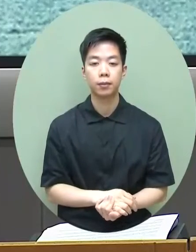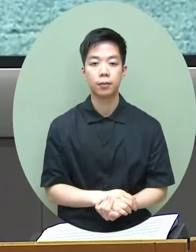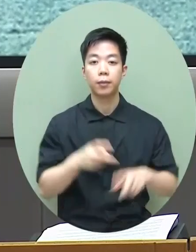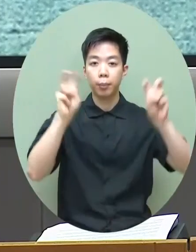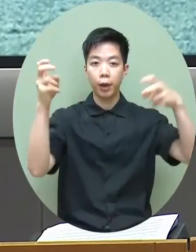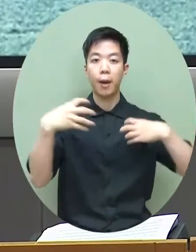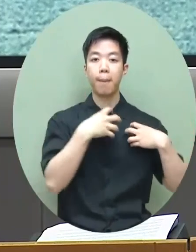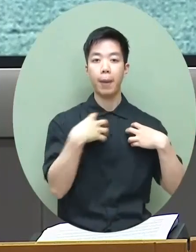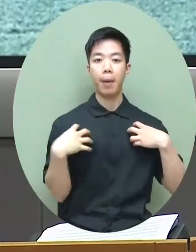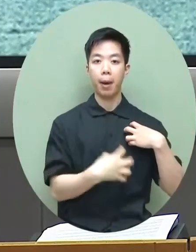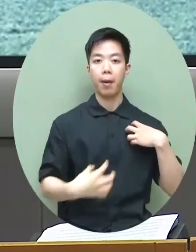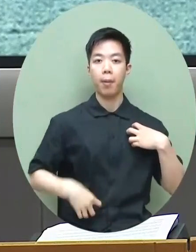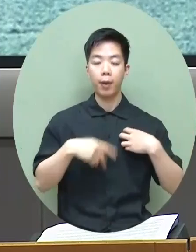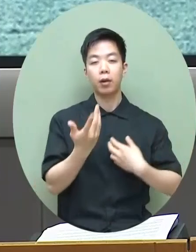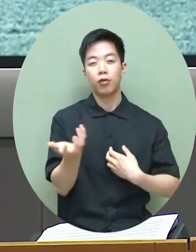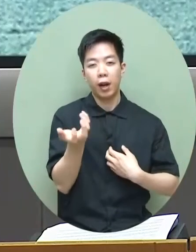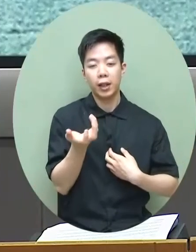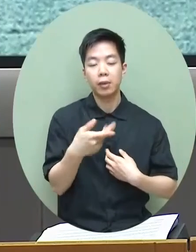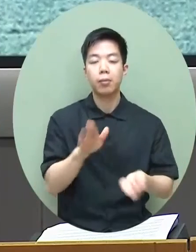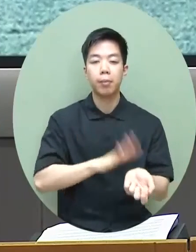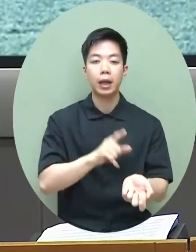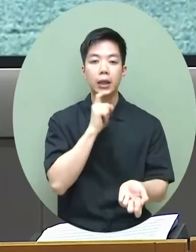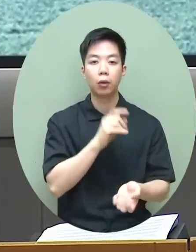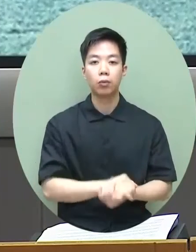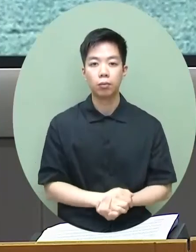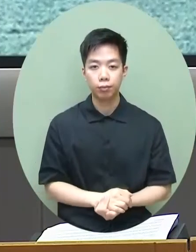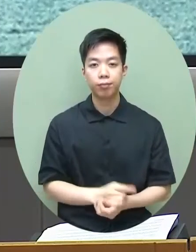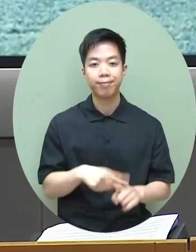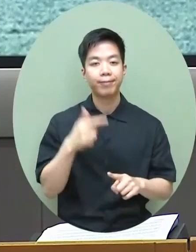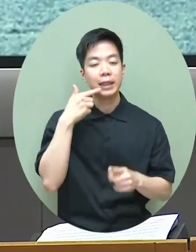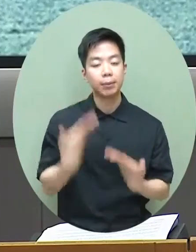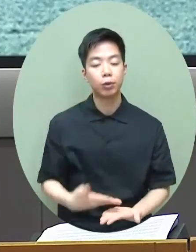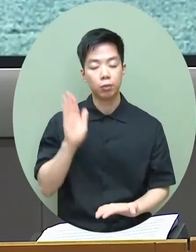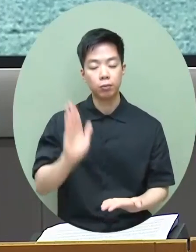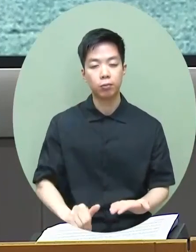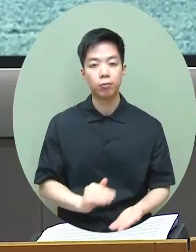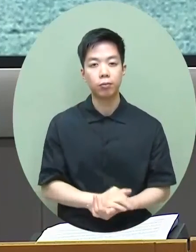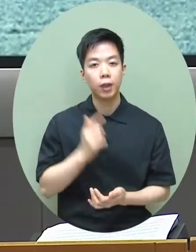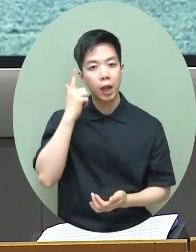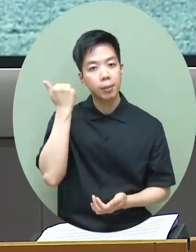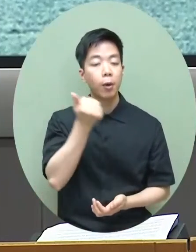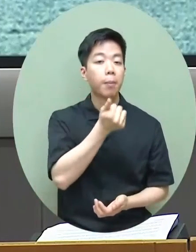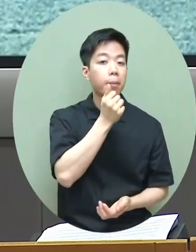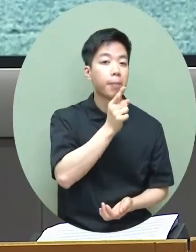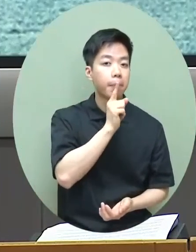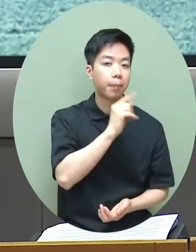doctors, it's been recently discovered that there might be inflammation of